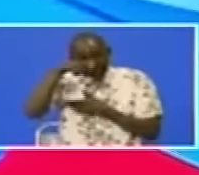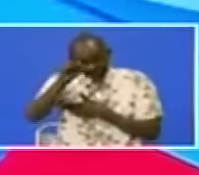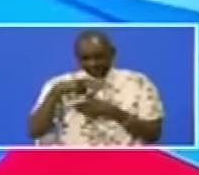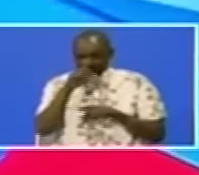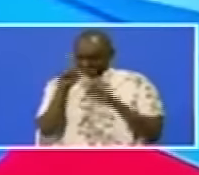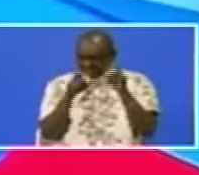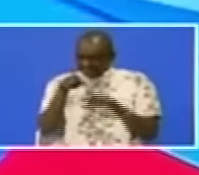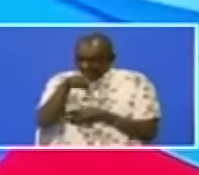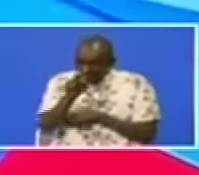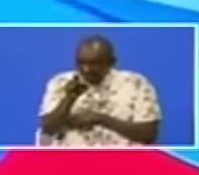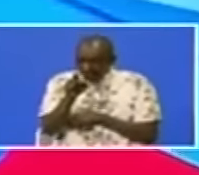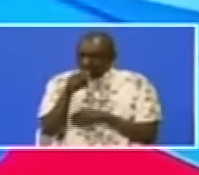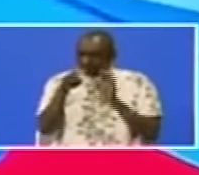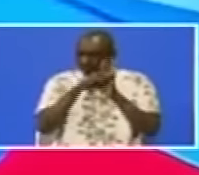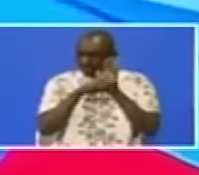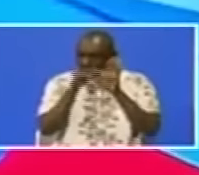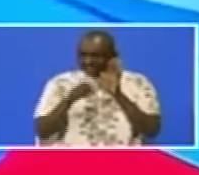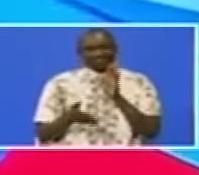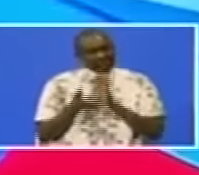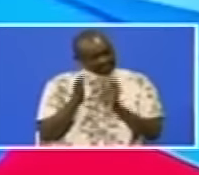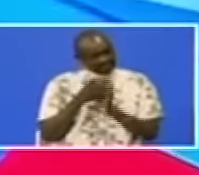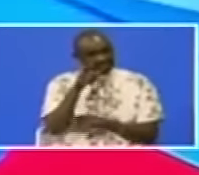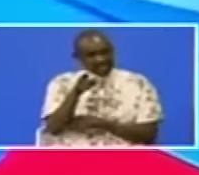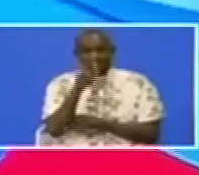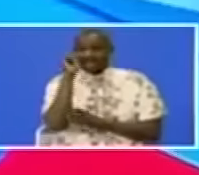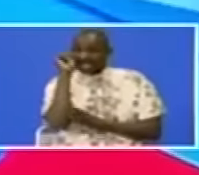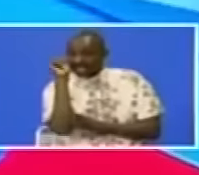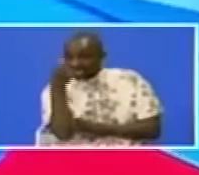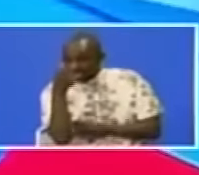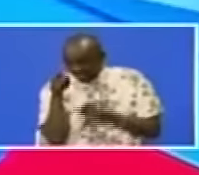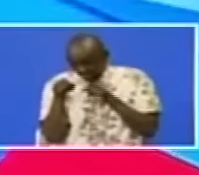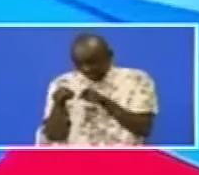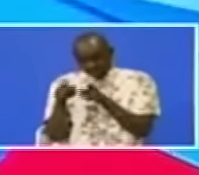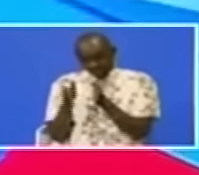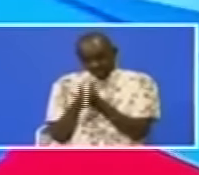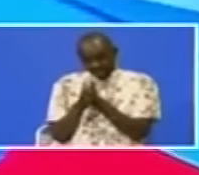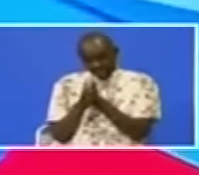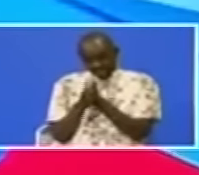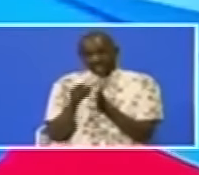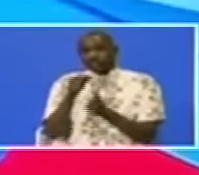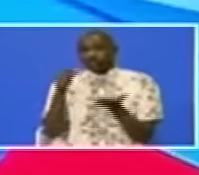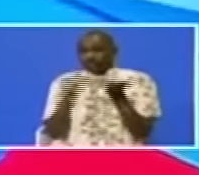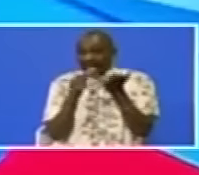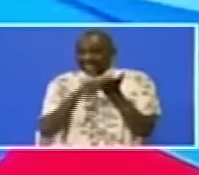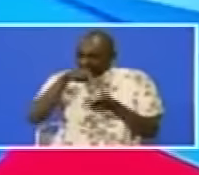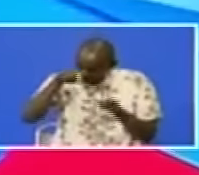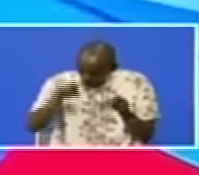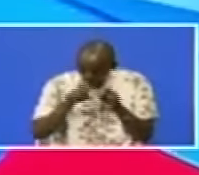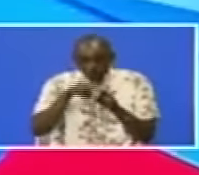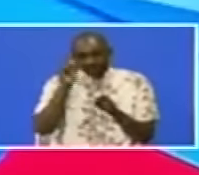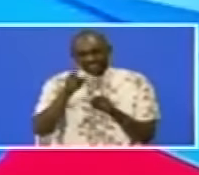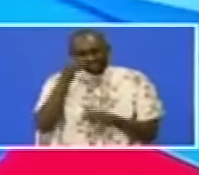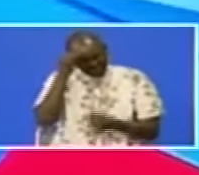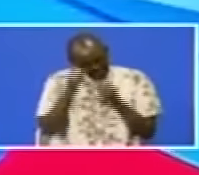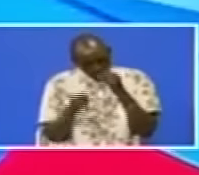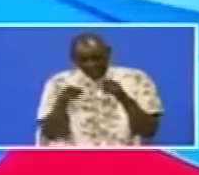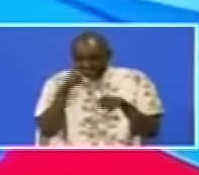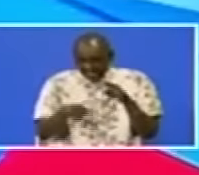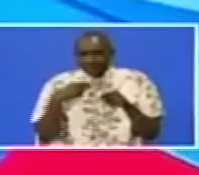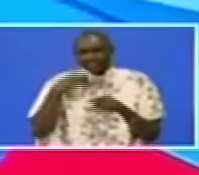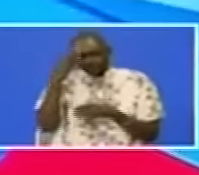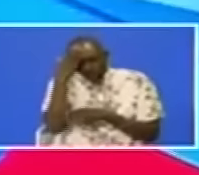program put in place as a matter of urgency. Kenya, Ukraine and Belarus need to get compliant by the end of the year, although the